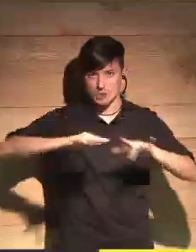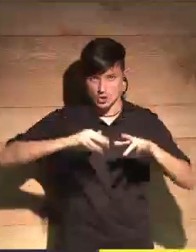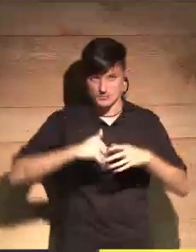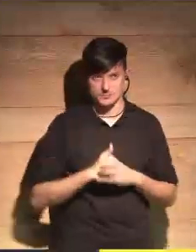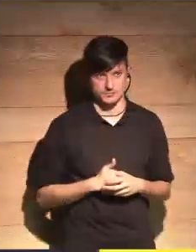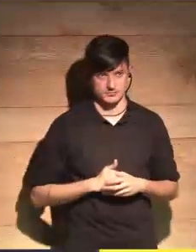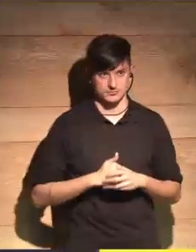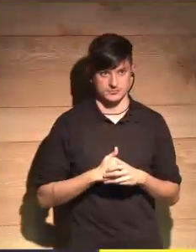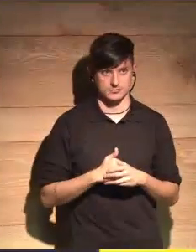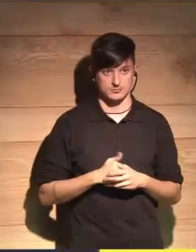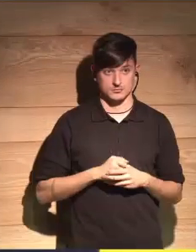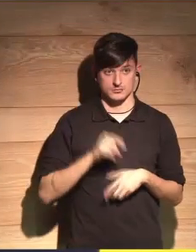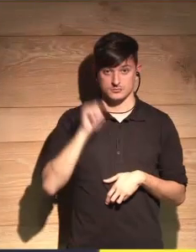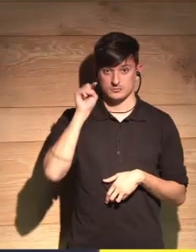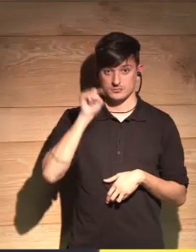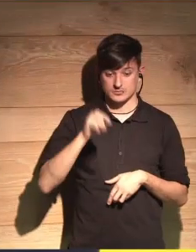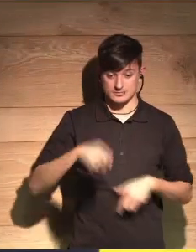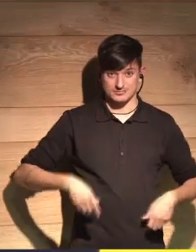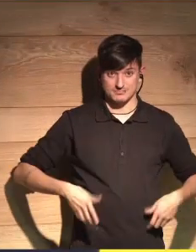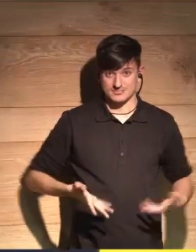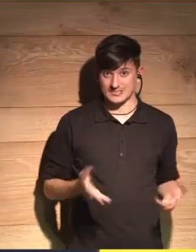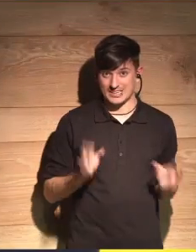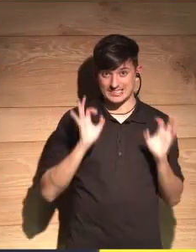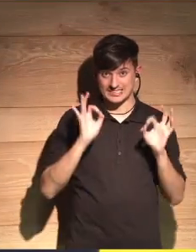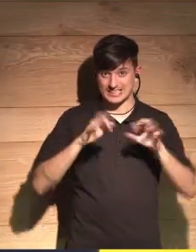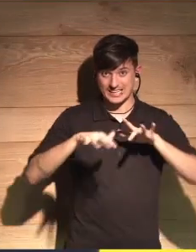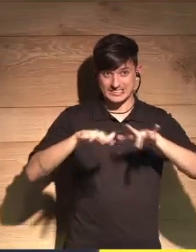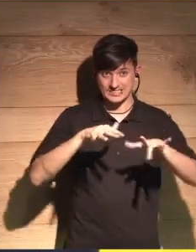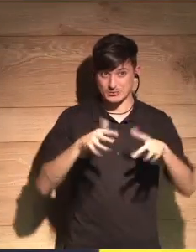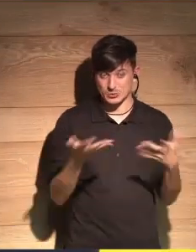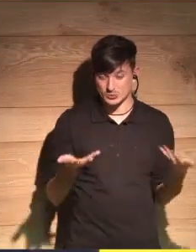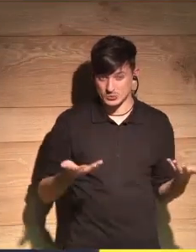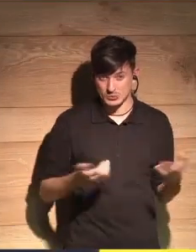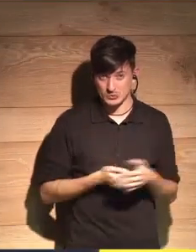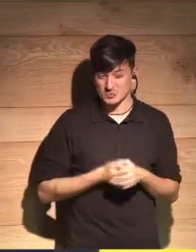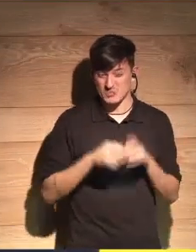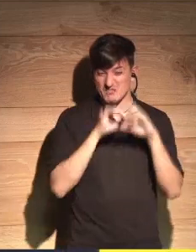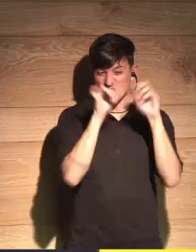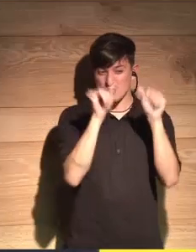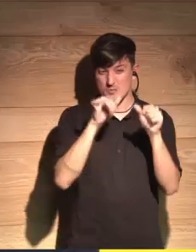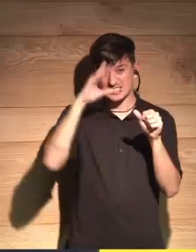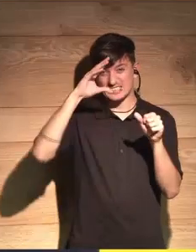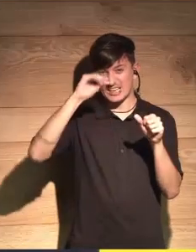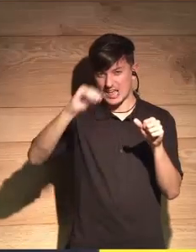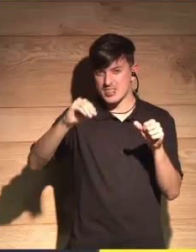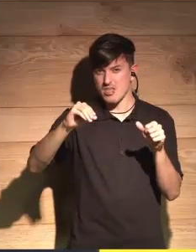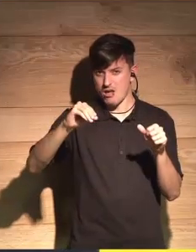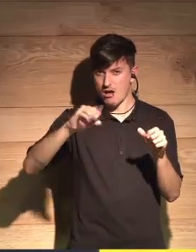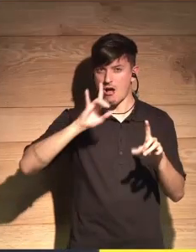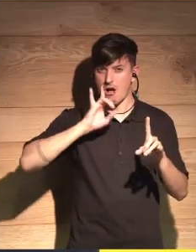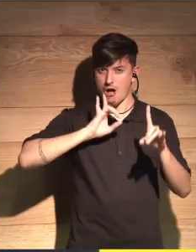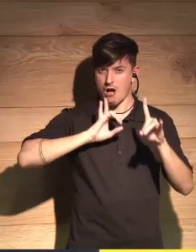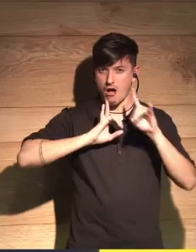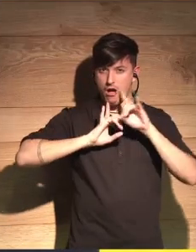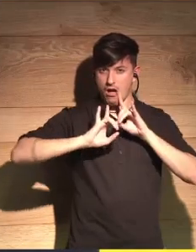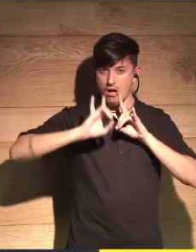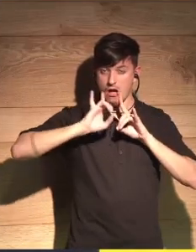And this is an asset algorithm mathematics is a kind